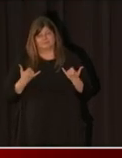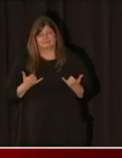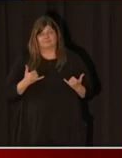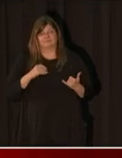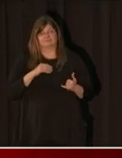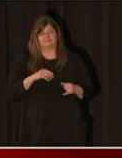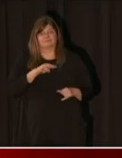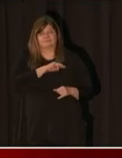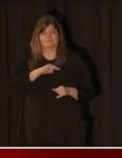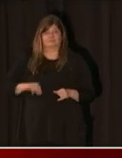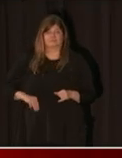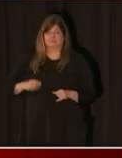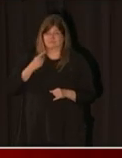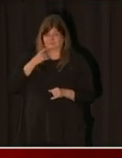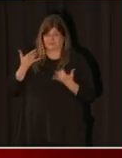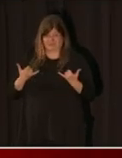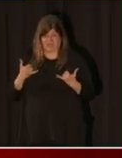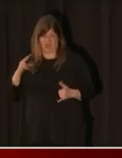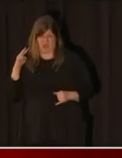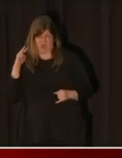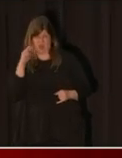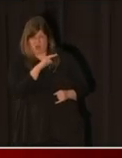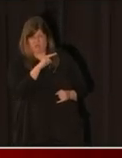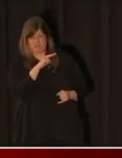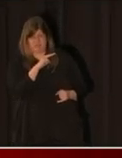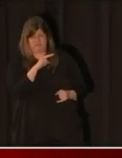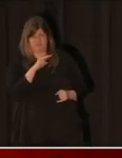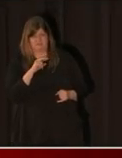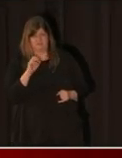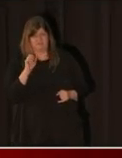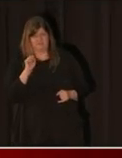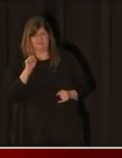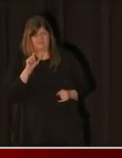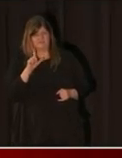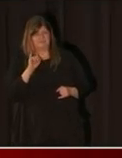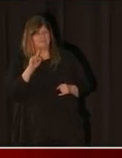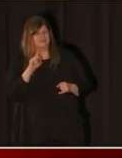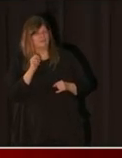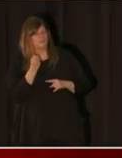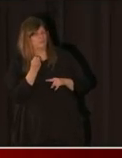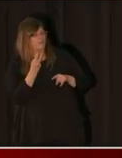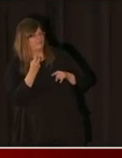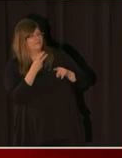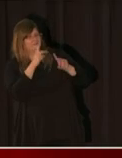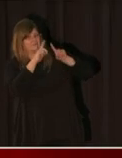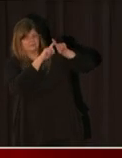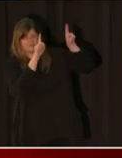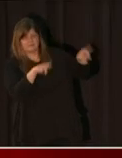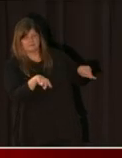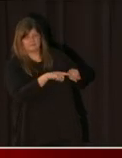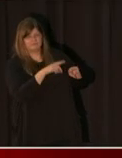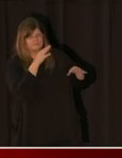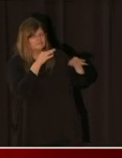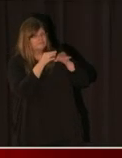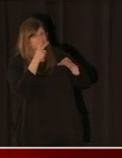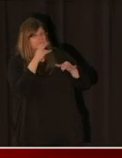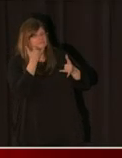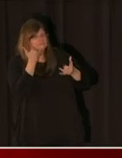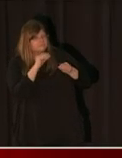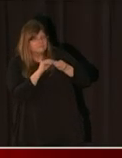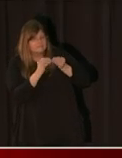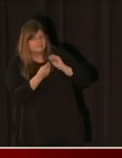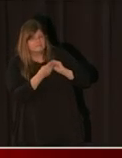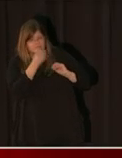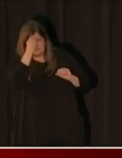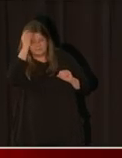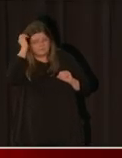leave up all of the various numbers that we're asking DC residents to call, your own providers, if you don't have a provider,